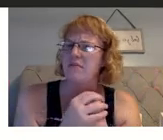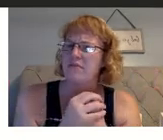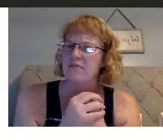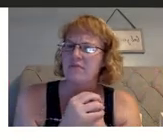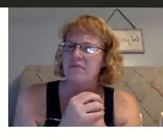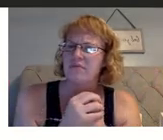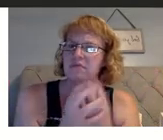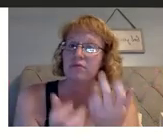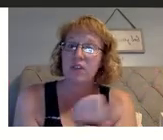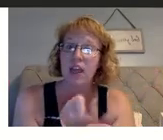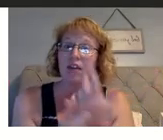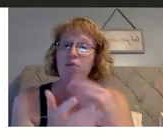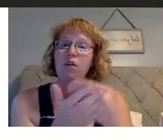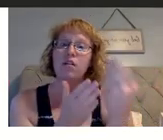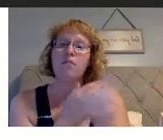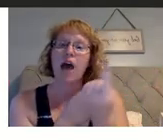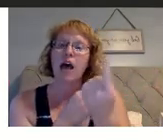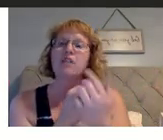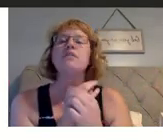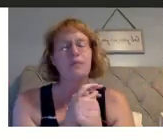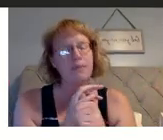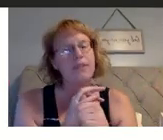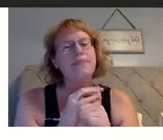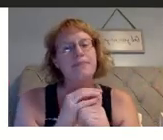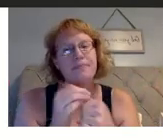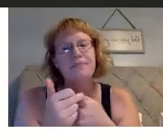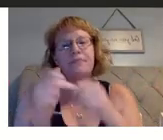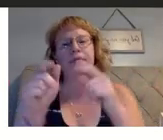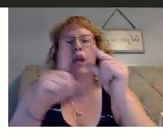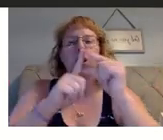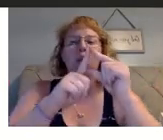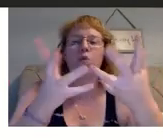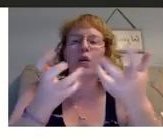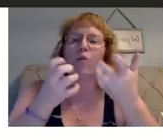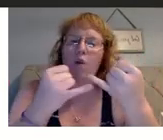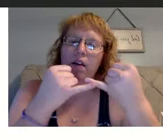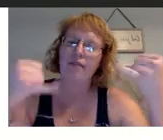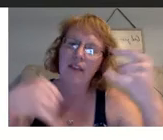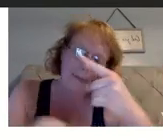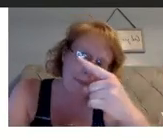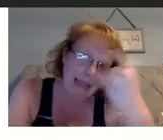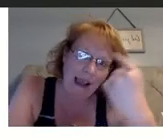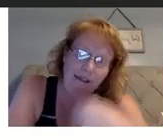She wanted everyone to buy something. Good job. There's that word wants underlined in black.